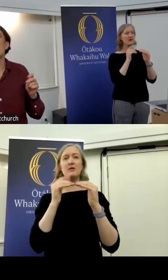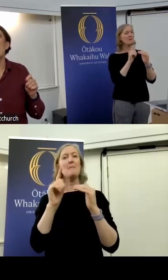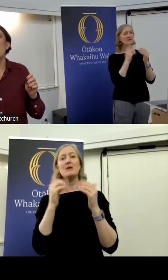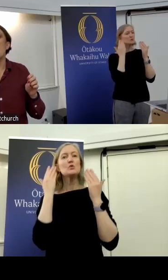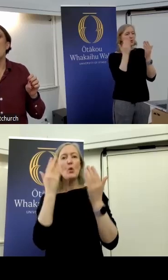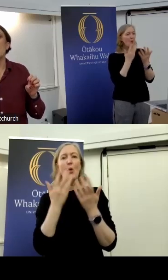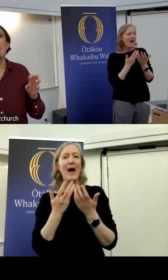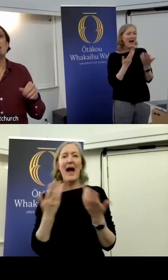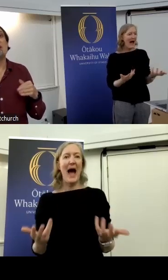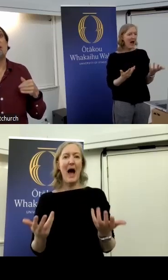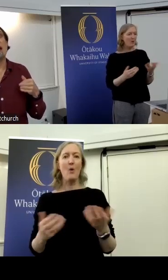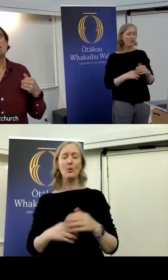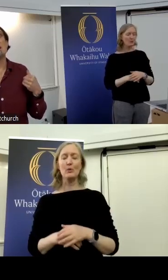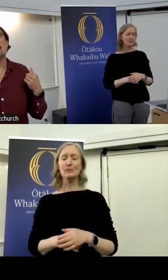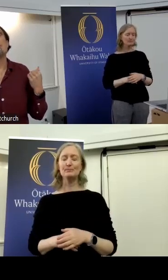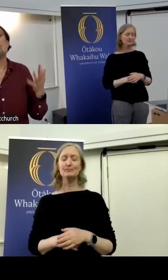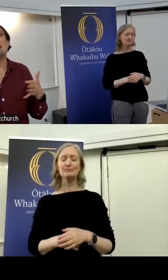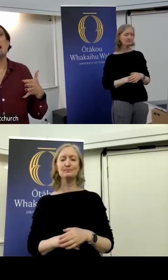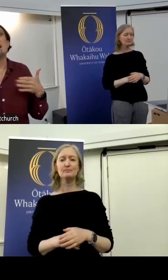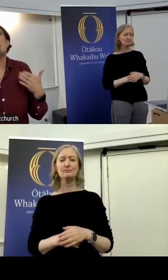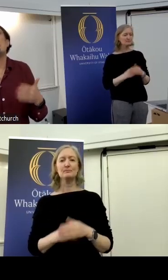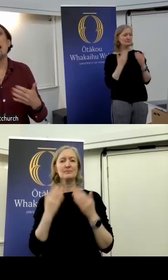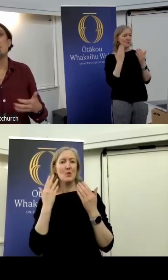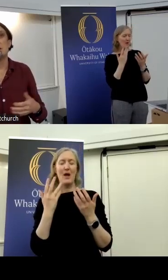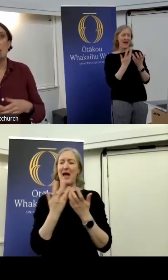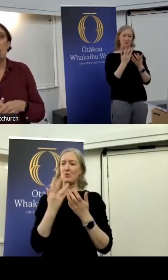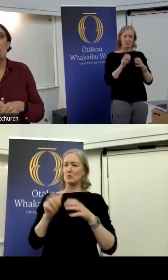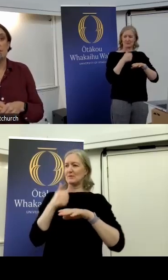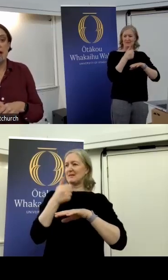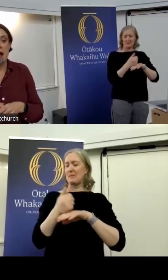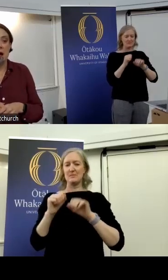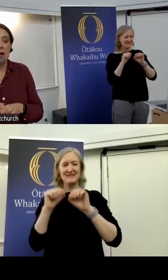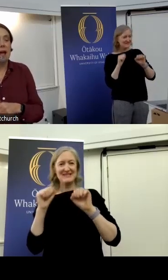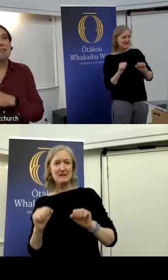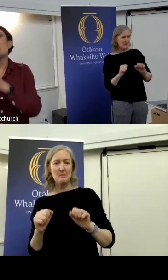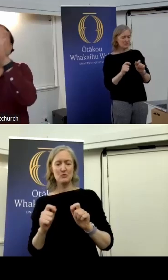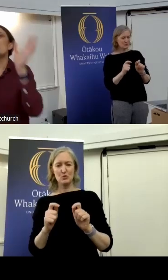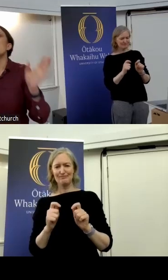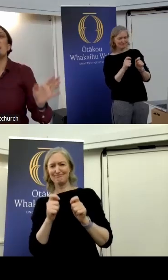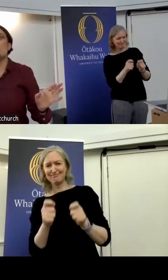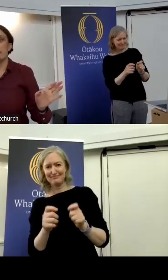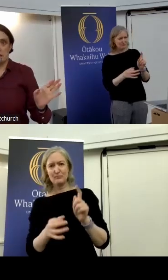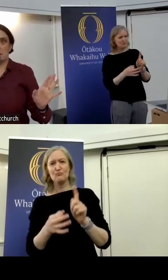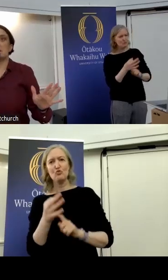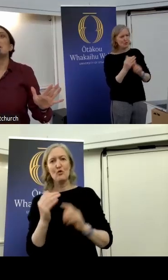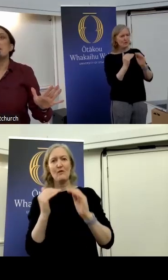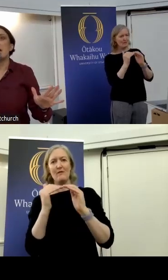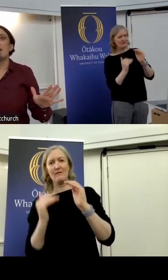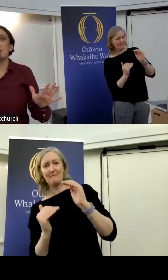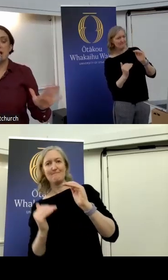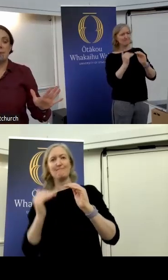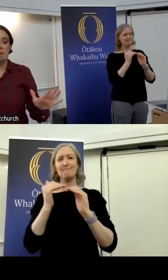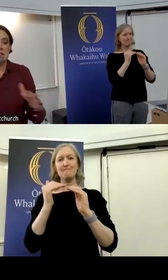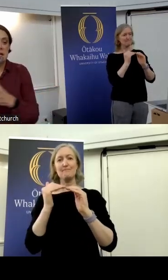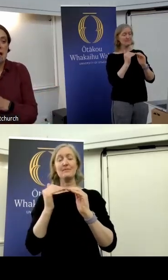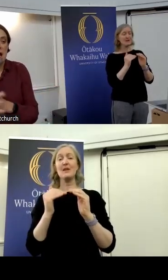how and on actually implementing and taking action on the how. And there can be many, many reasons that